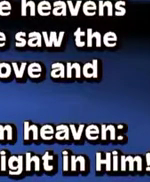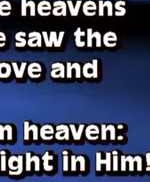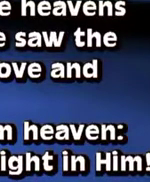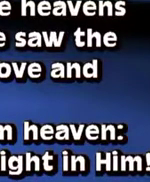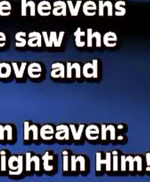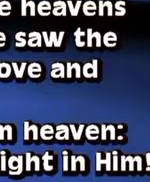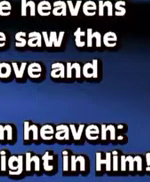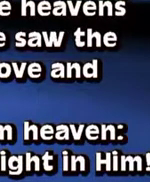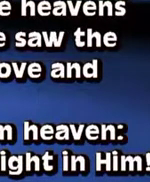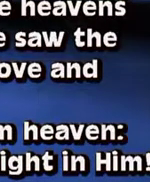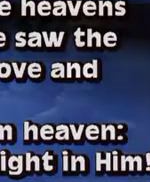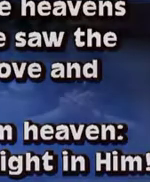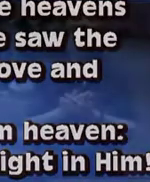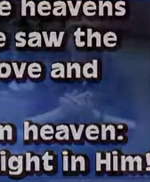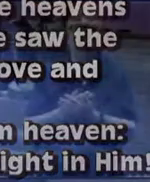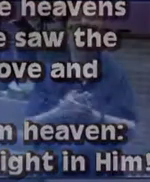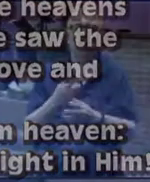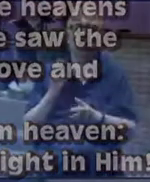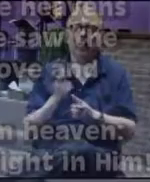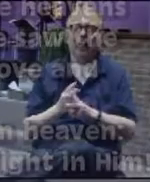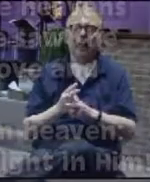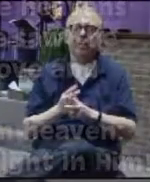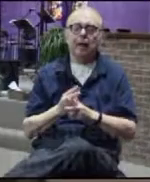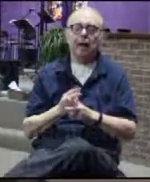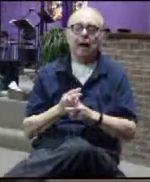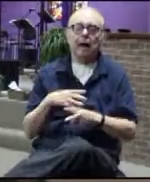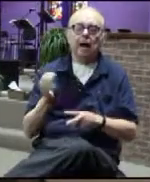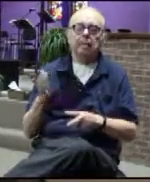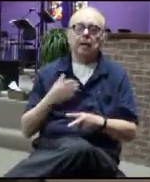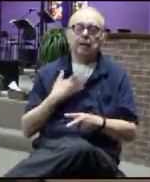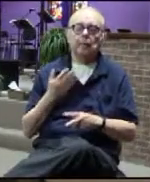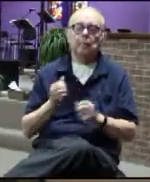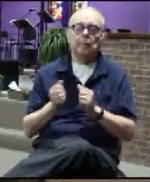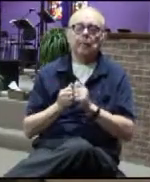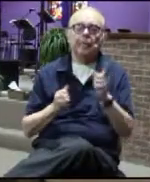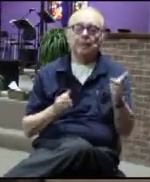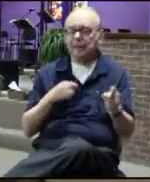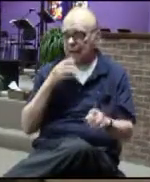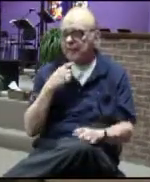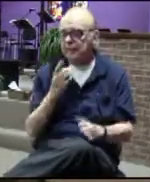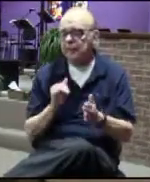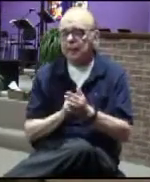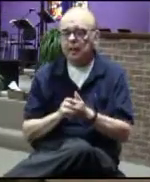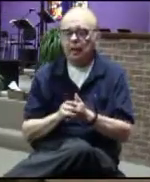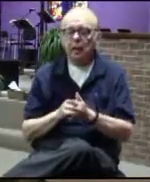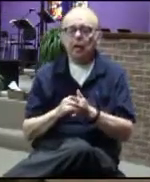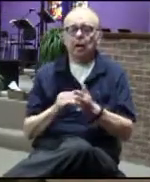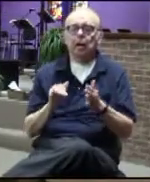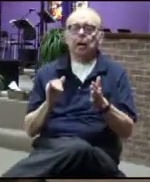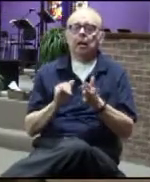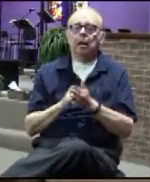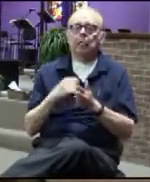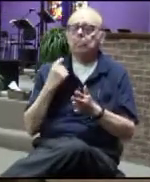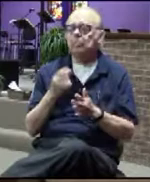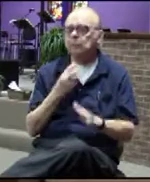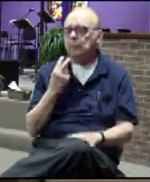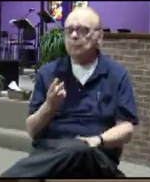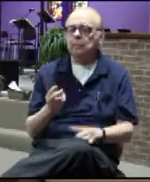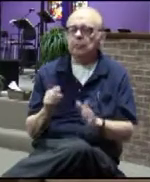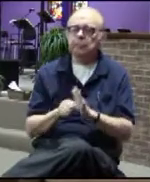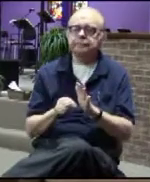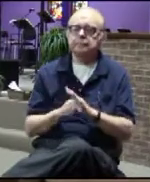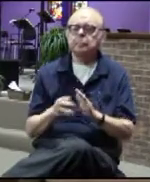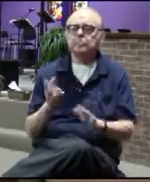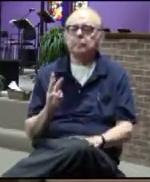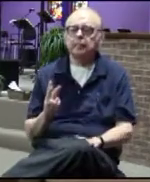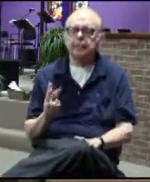I take delight in him you see this we see in verse